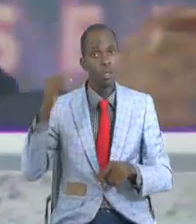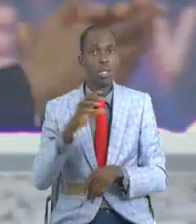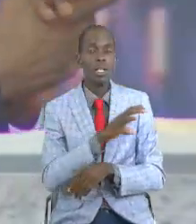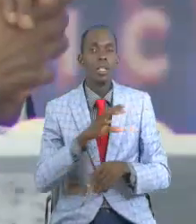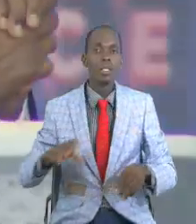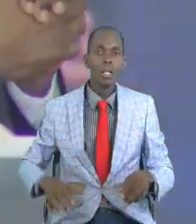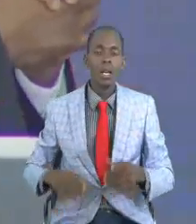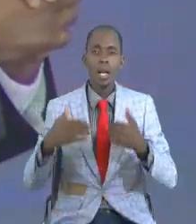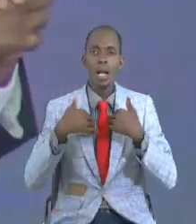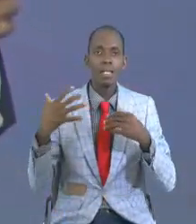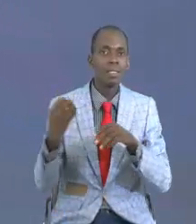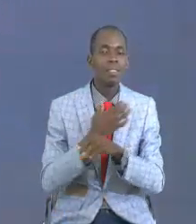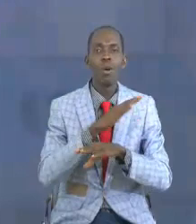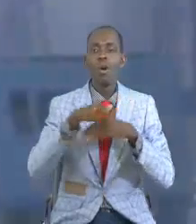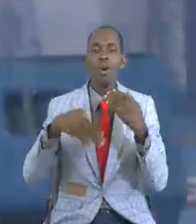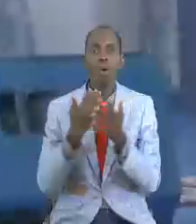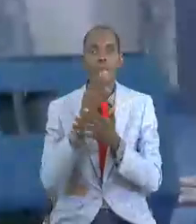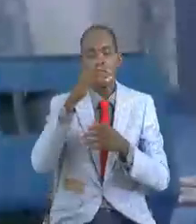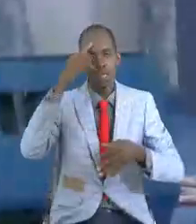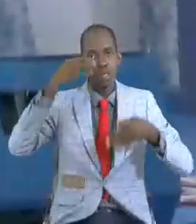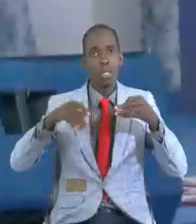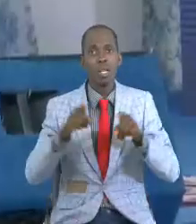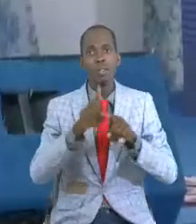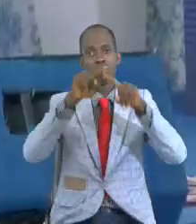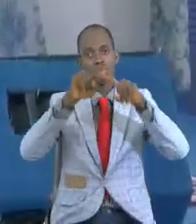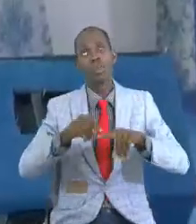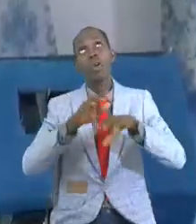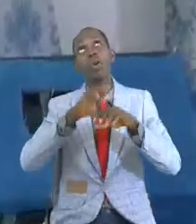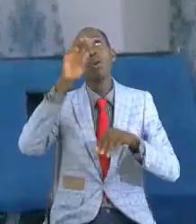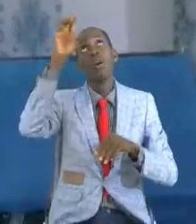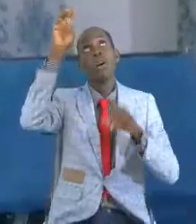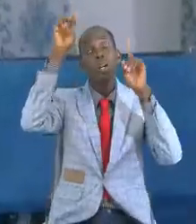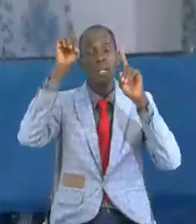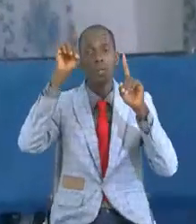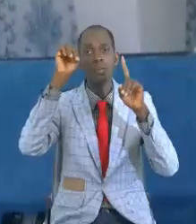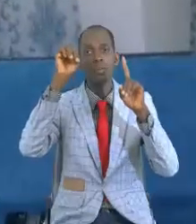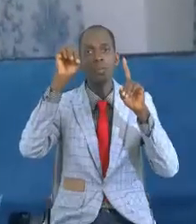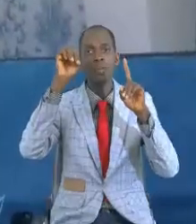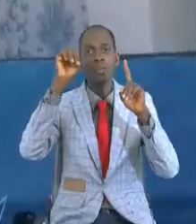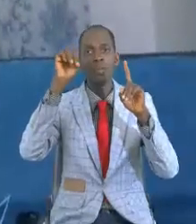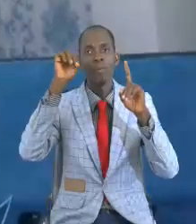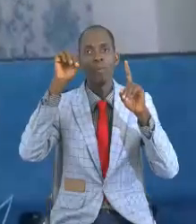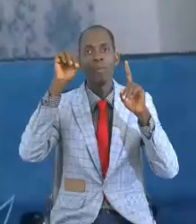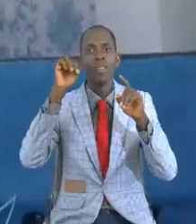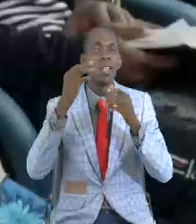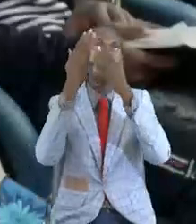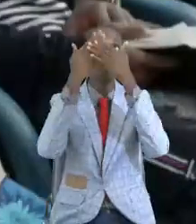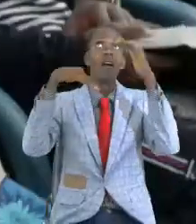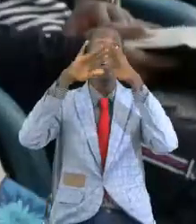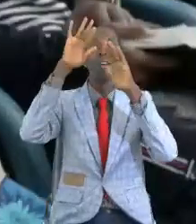your judgment. And as you rely on him, as you depend upon him, heavenly